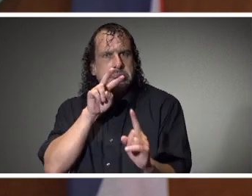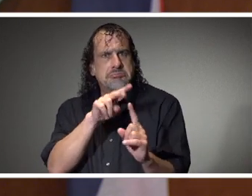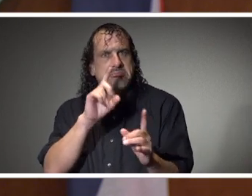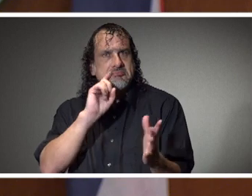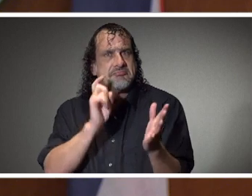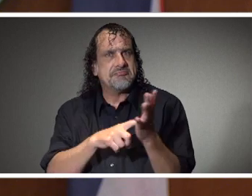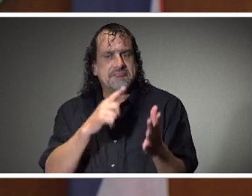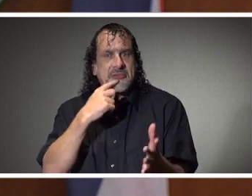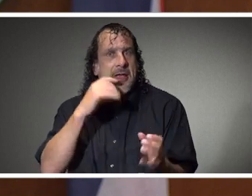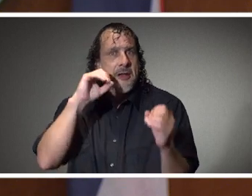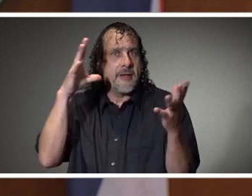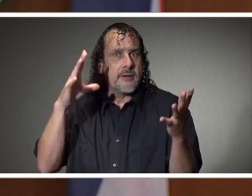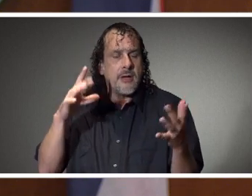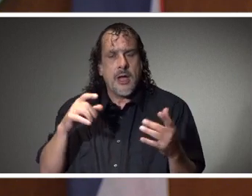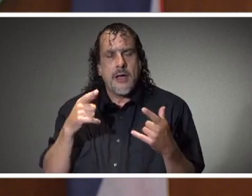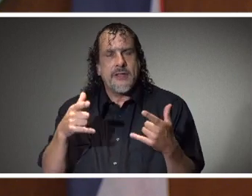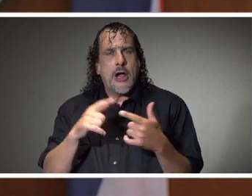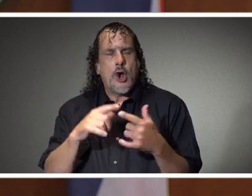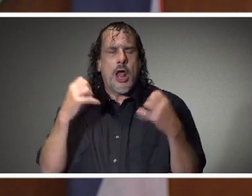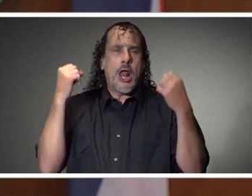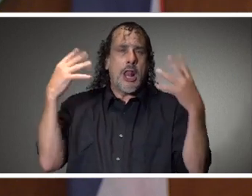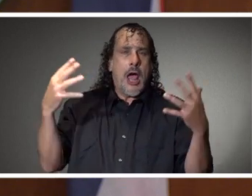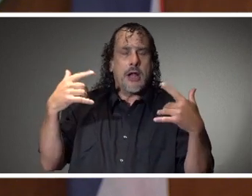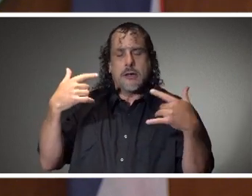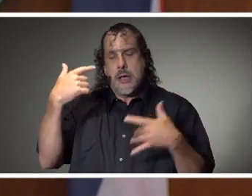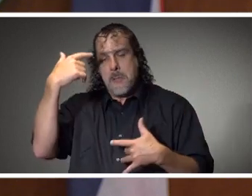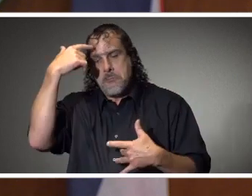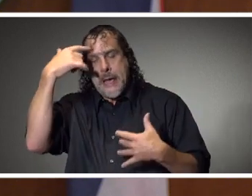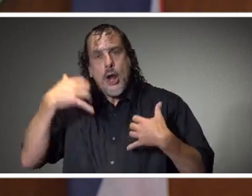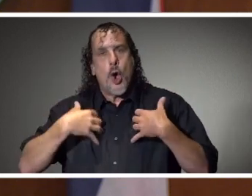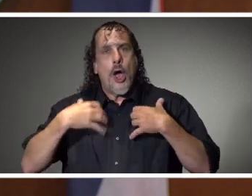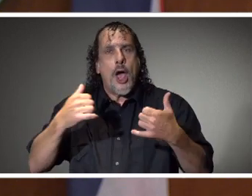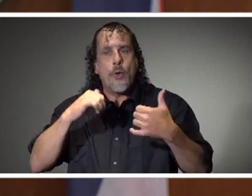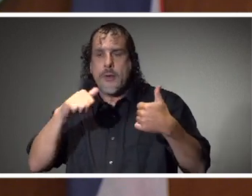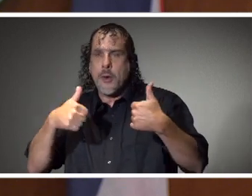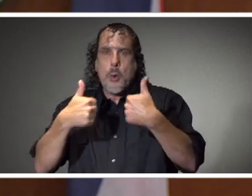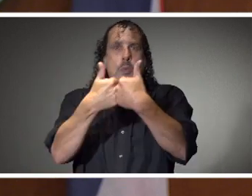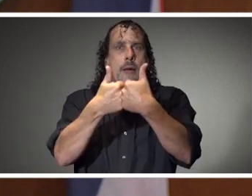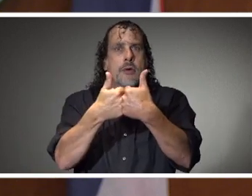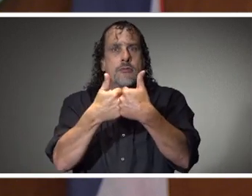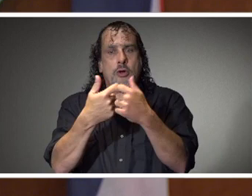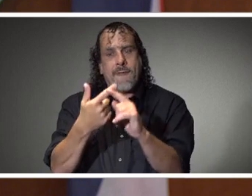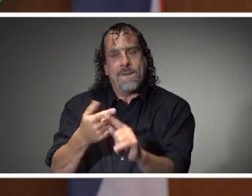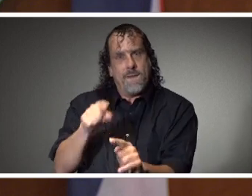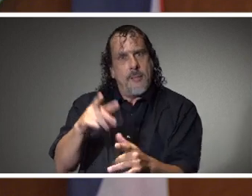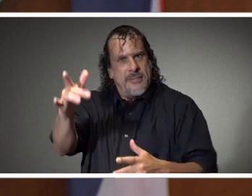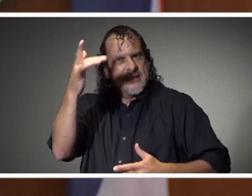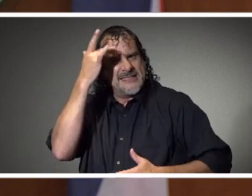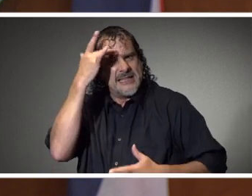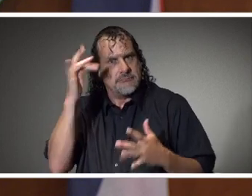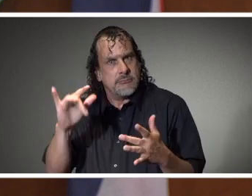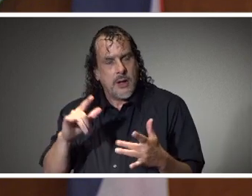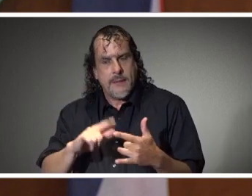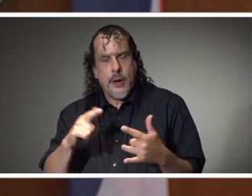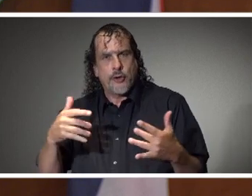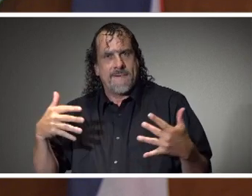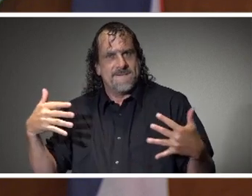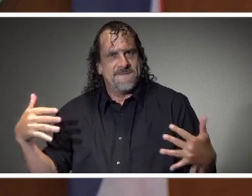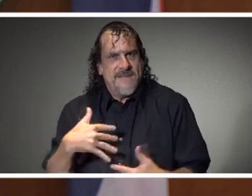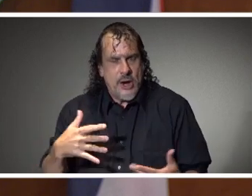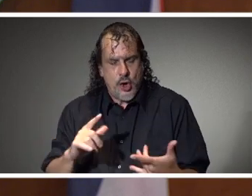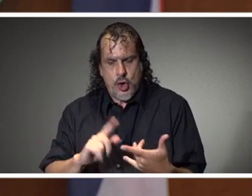are severe mental health challenges going on as a result of this virus. There is fear, there